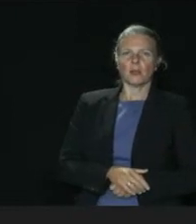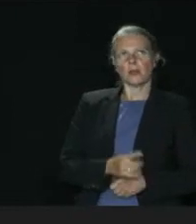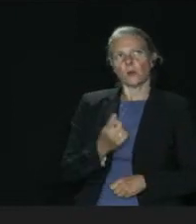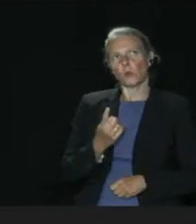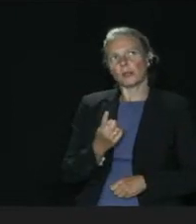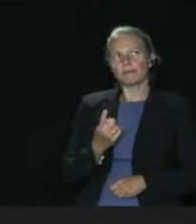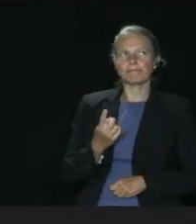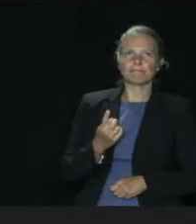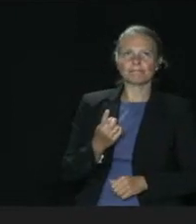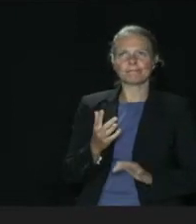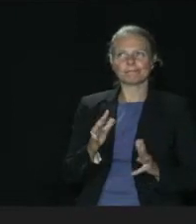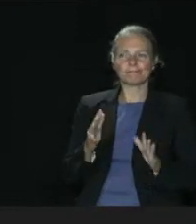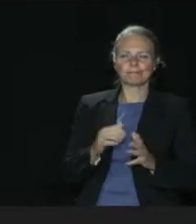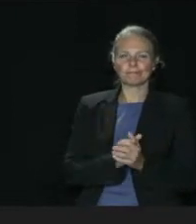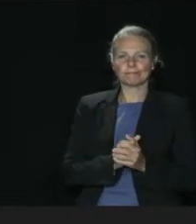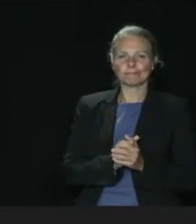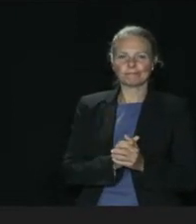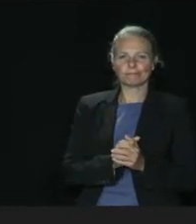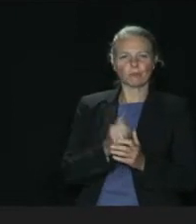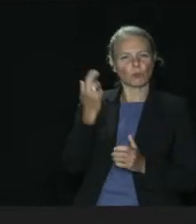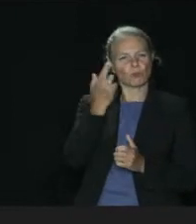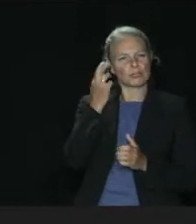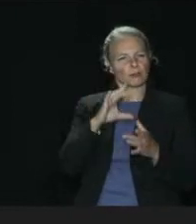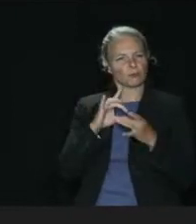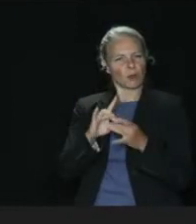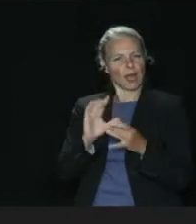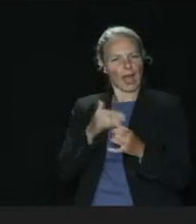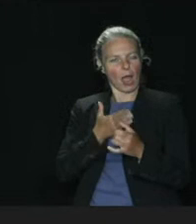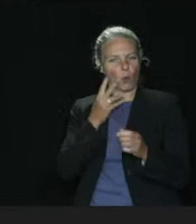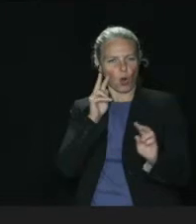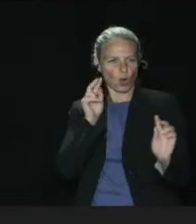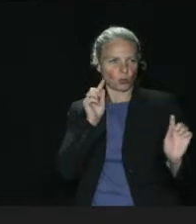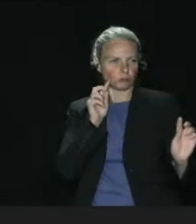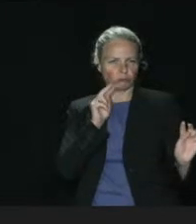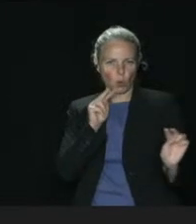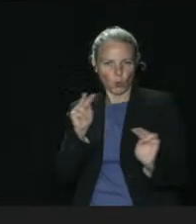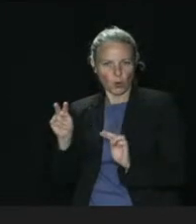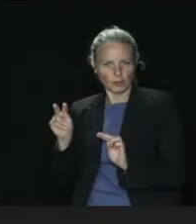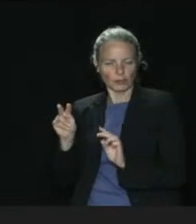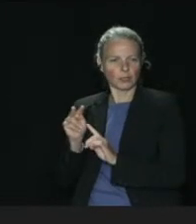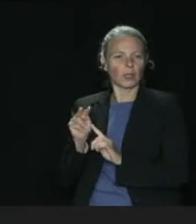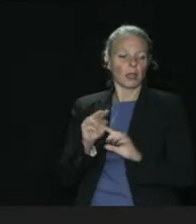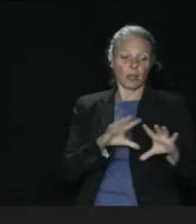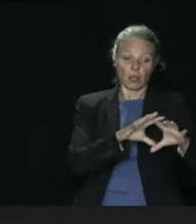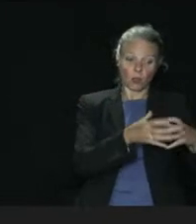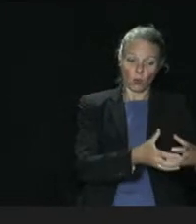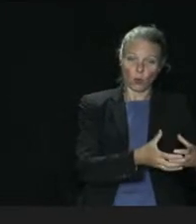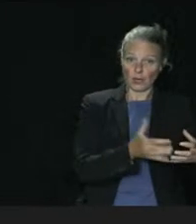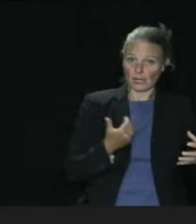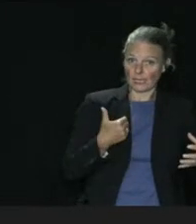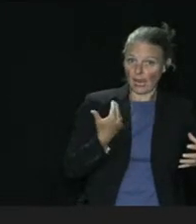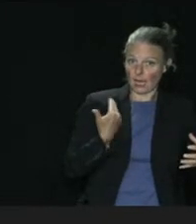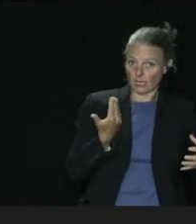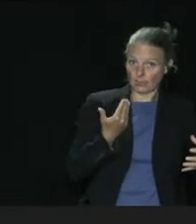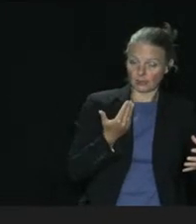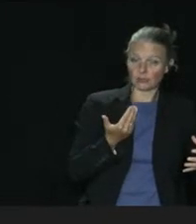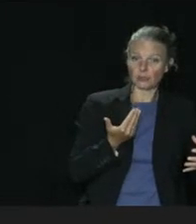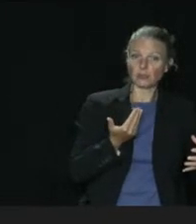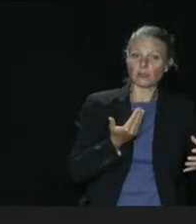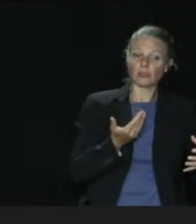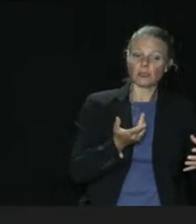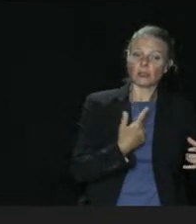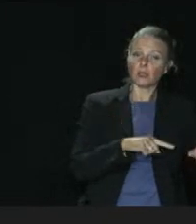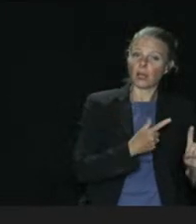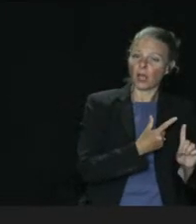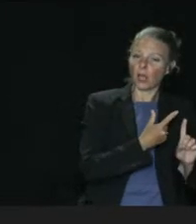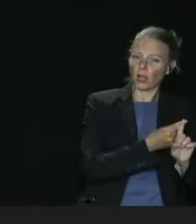I guess, evolution in the observation is one of the side effects that following immunization